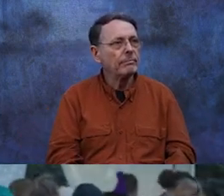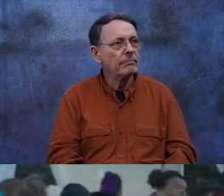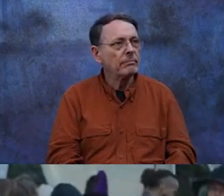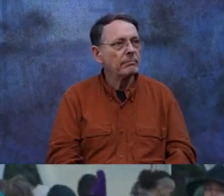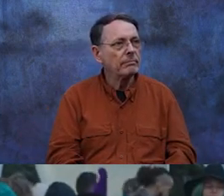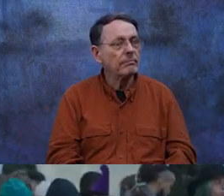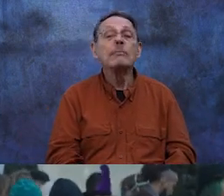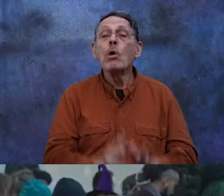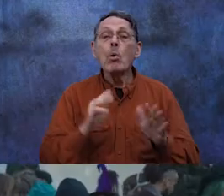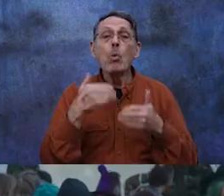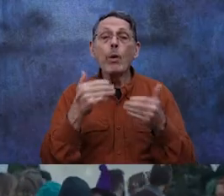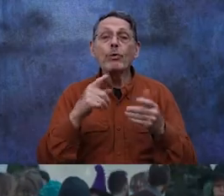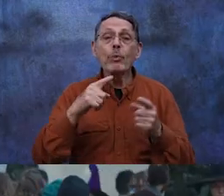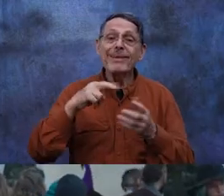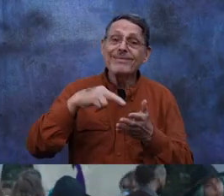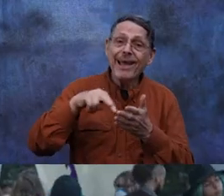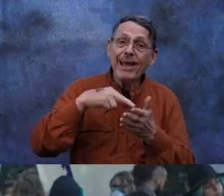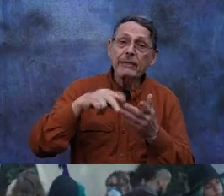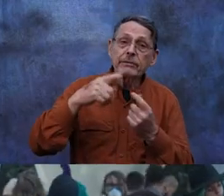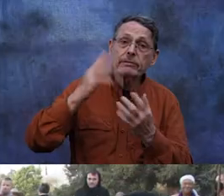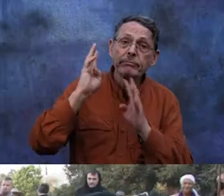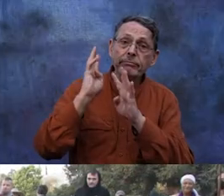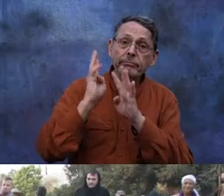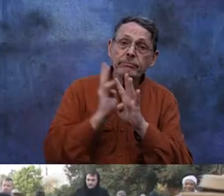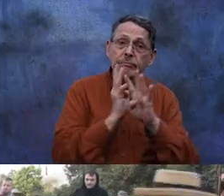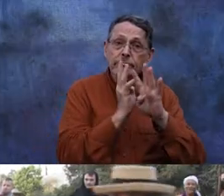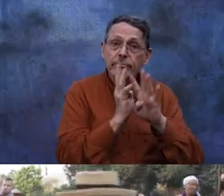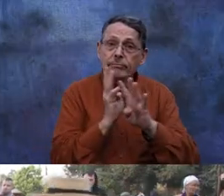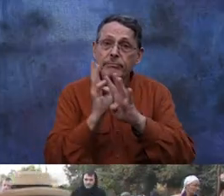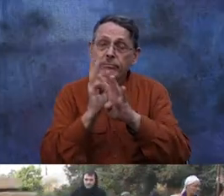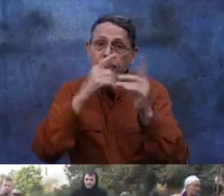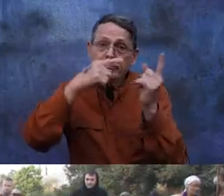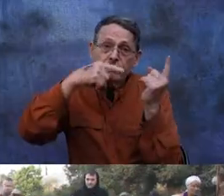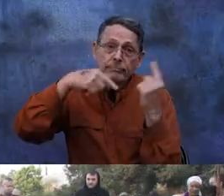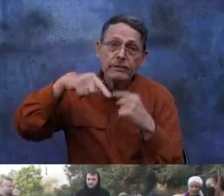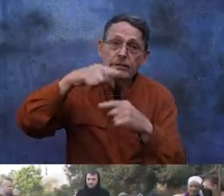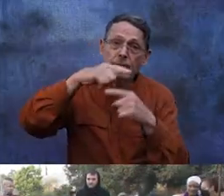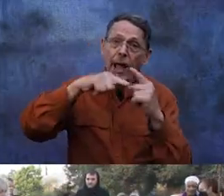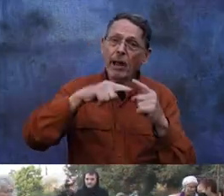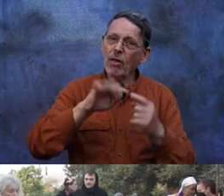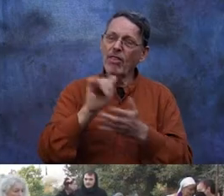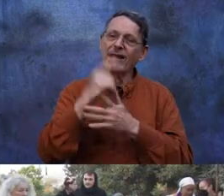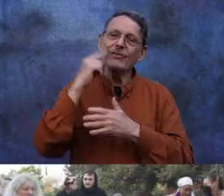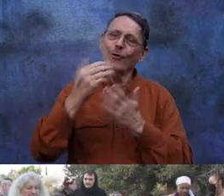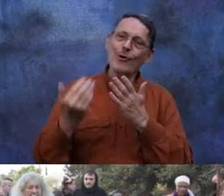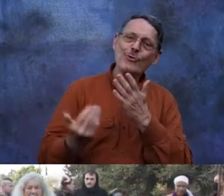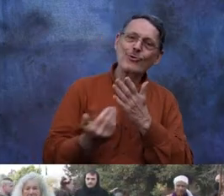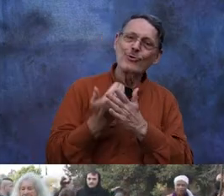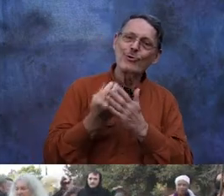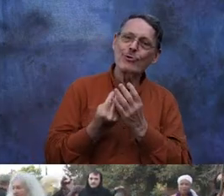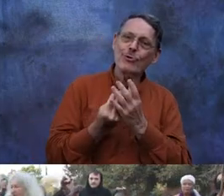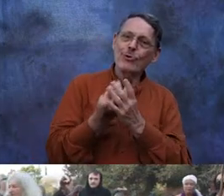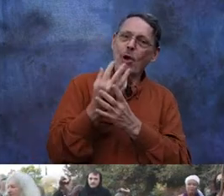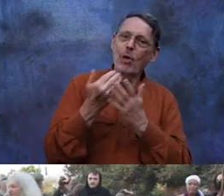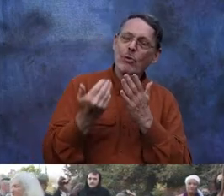When we dance the spiral of rebirth and renewal, the spiral of regeneration, we will be